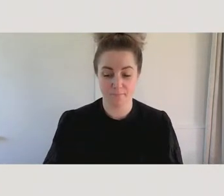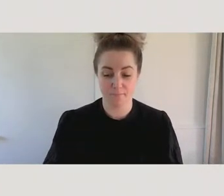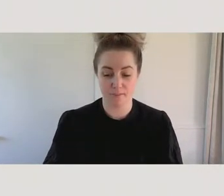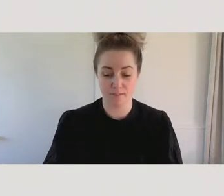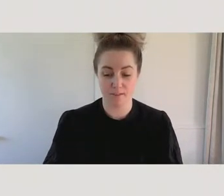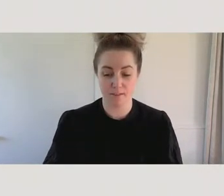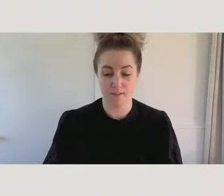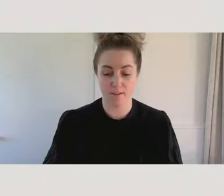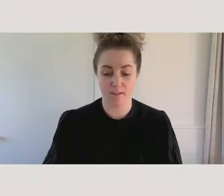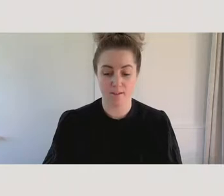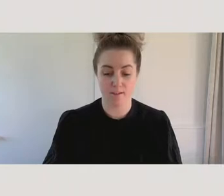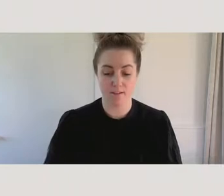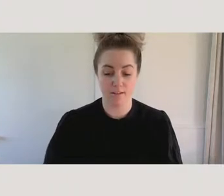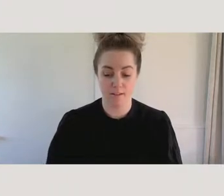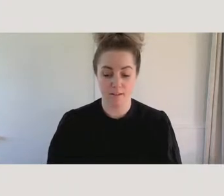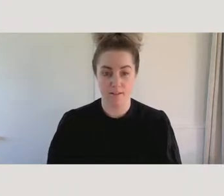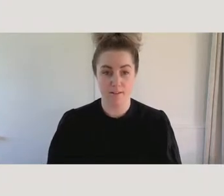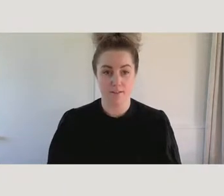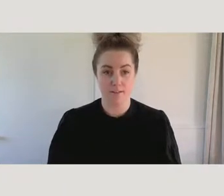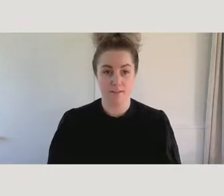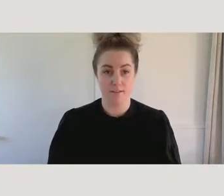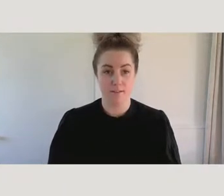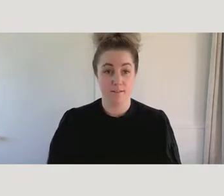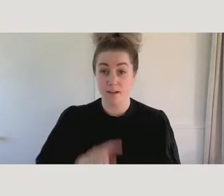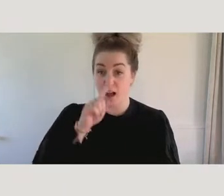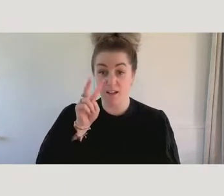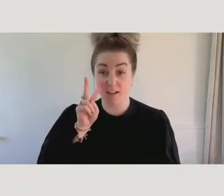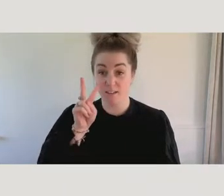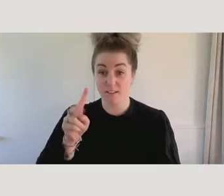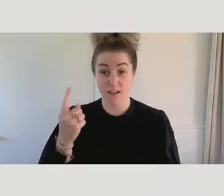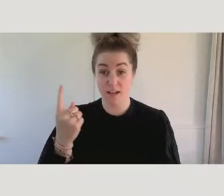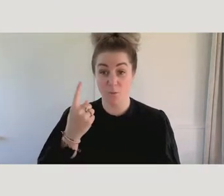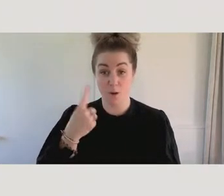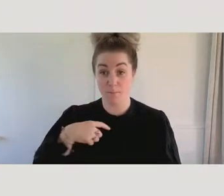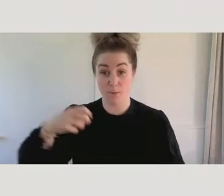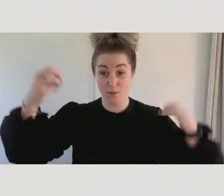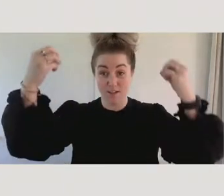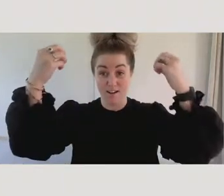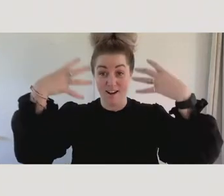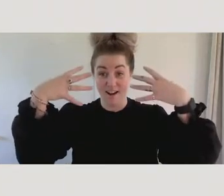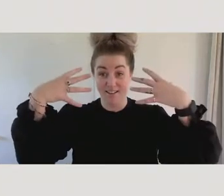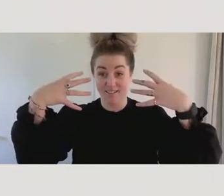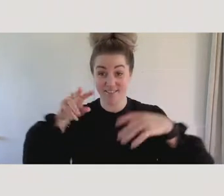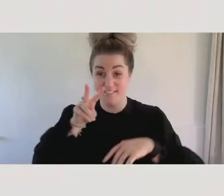just stand up in front well I can't see anybody for the lights but